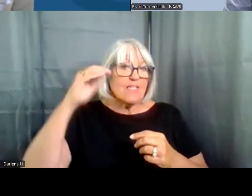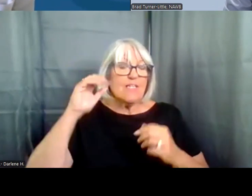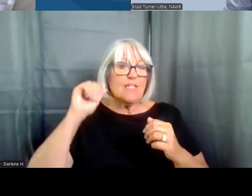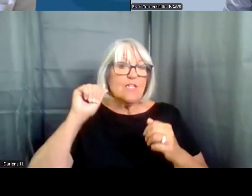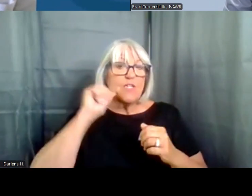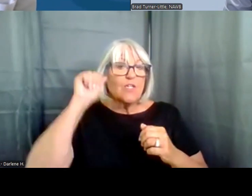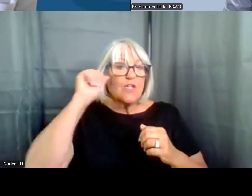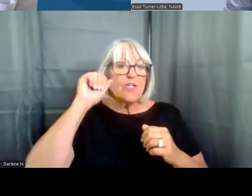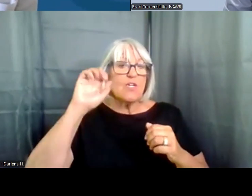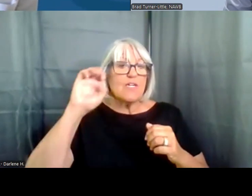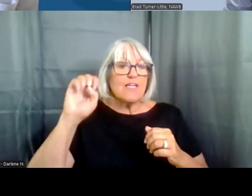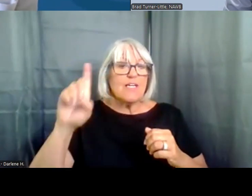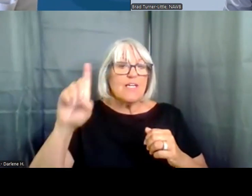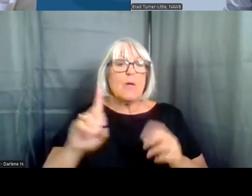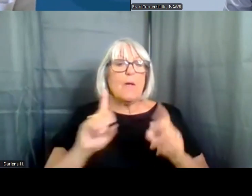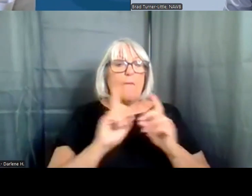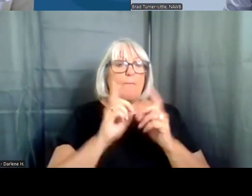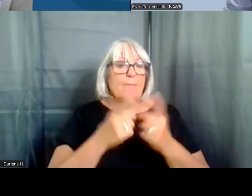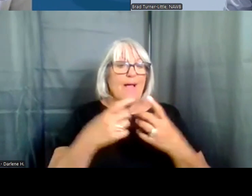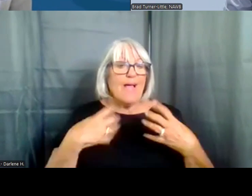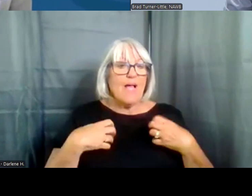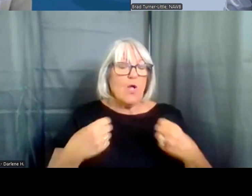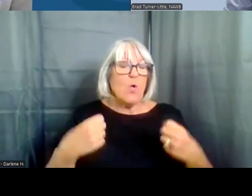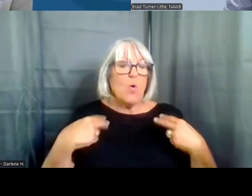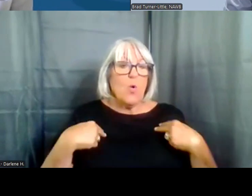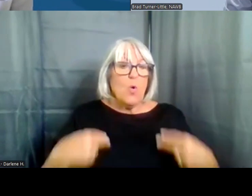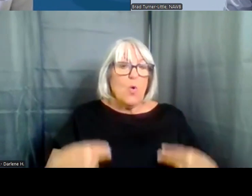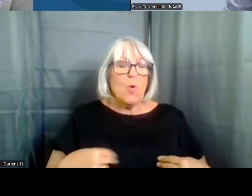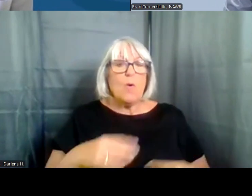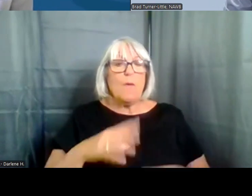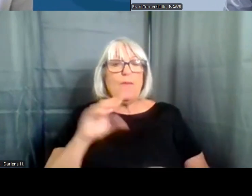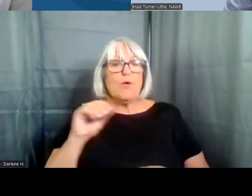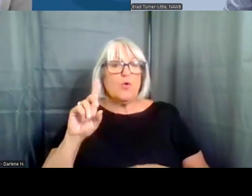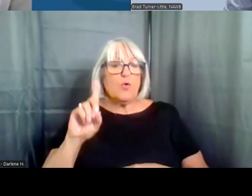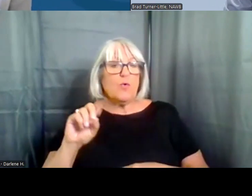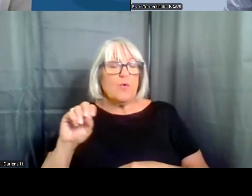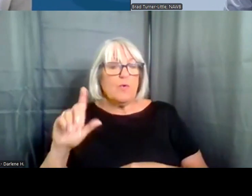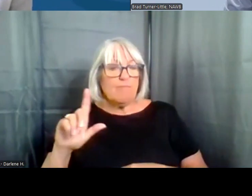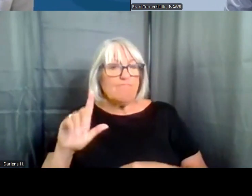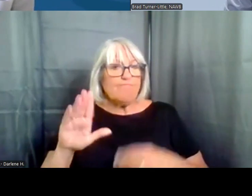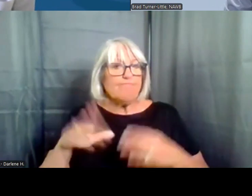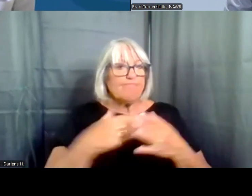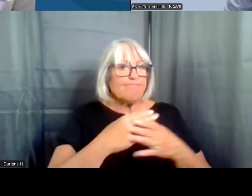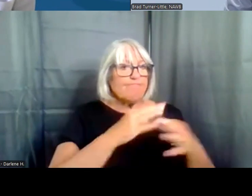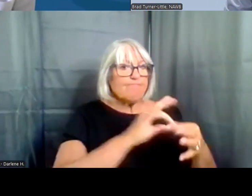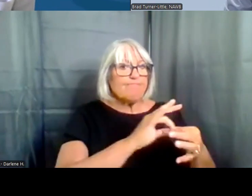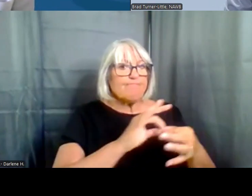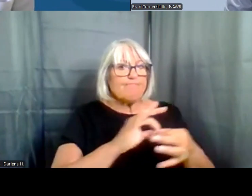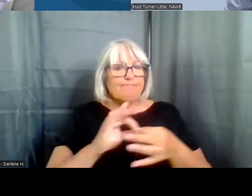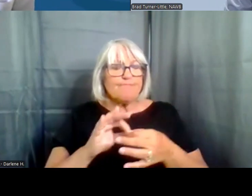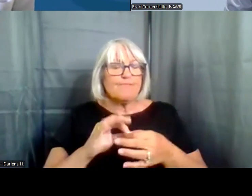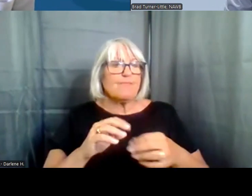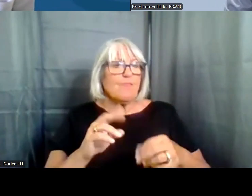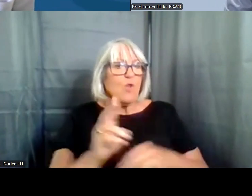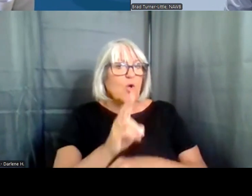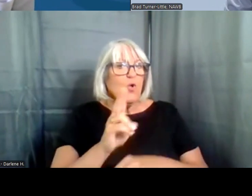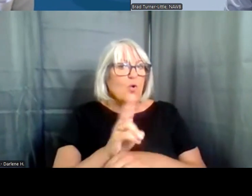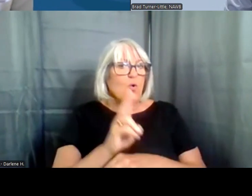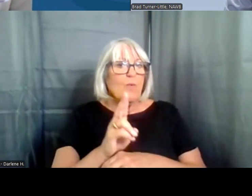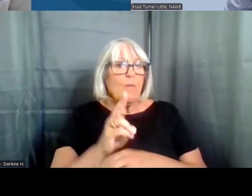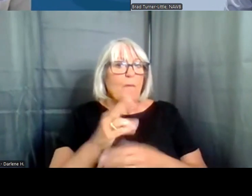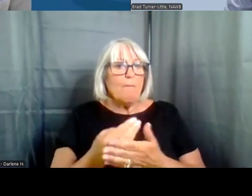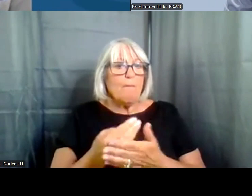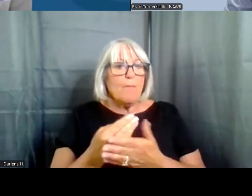and also the Department of Labor. But they've been leveraging funds to support training